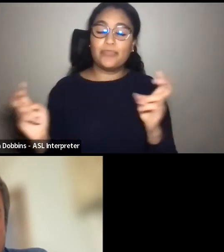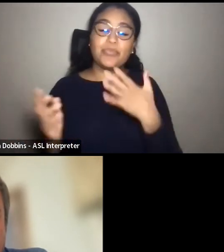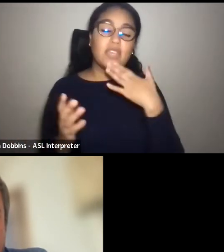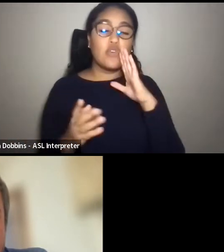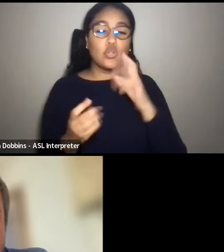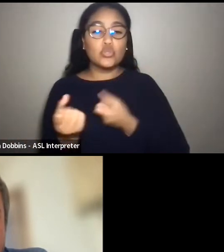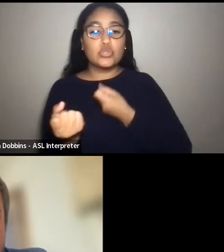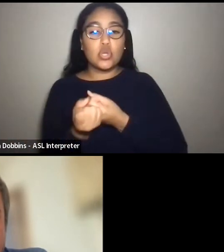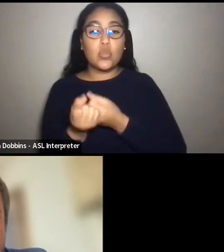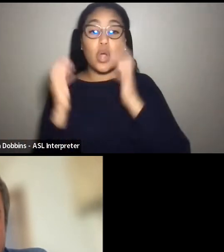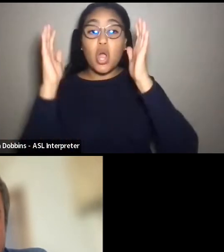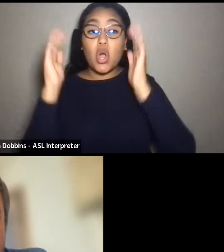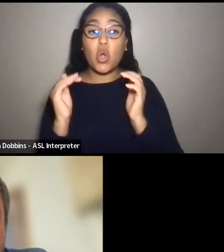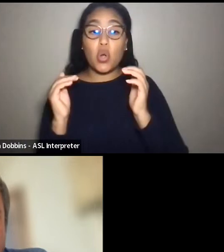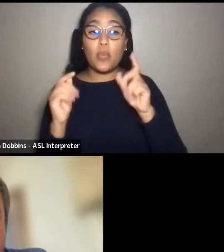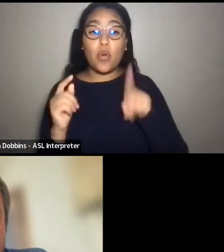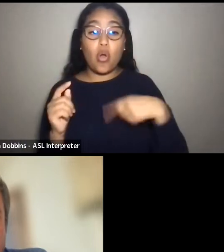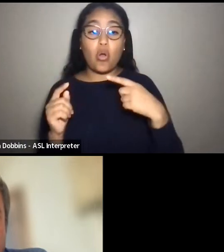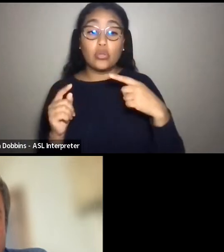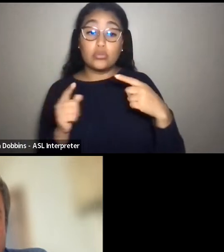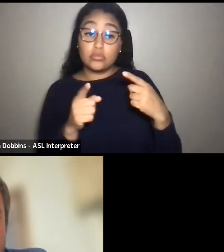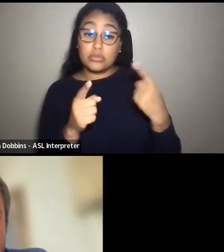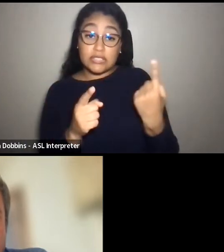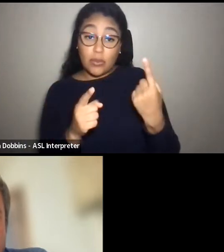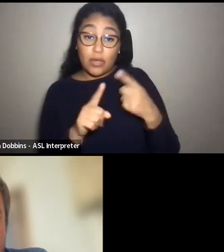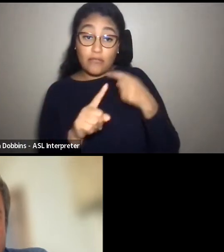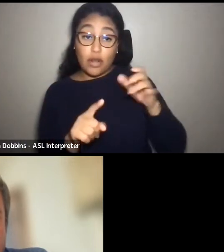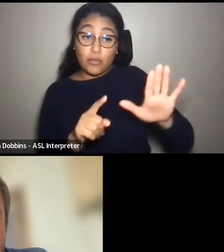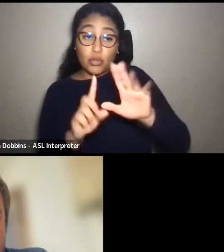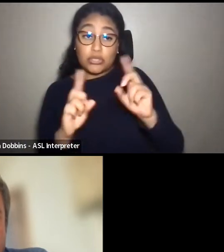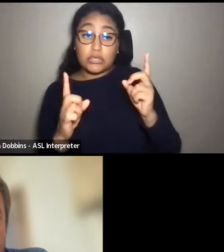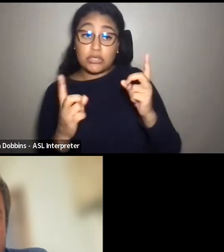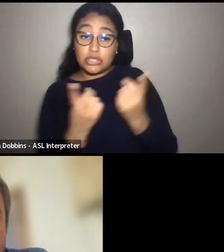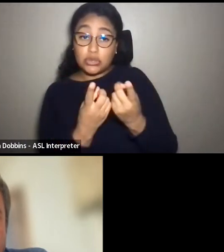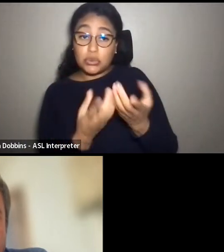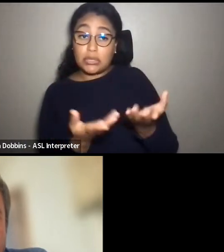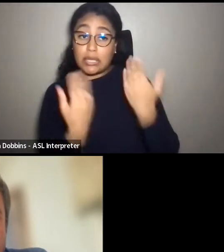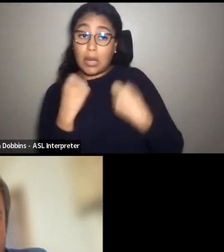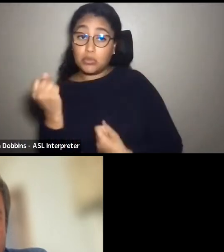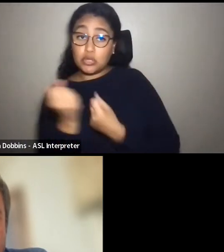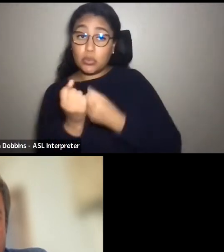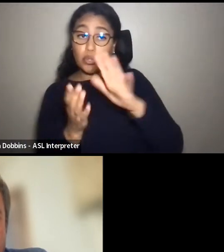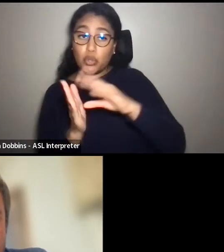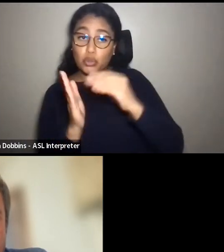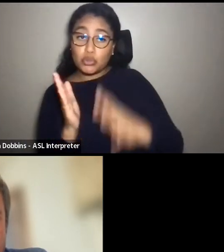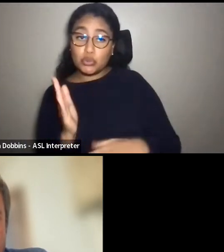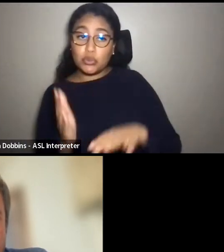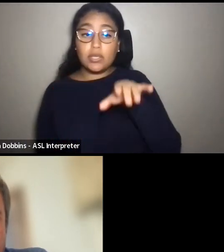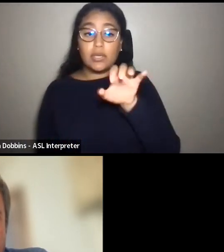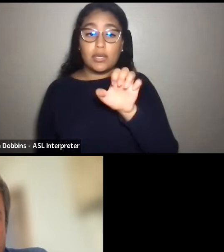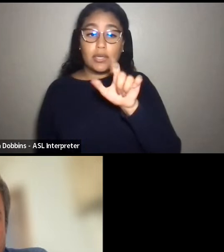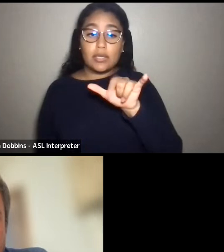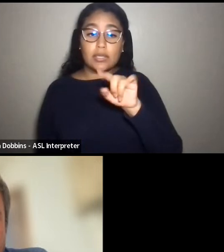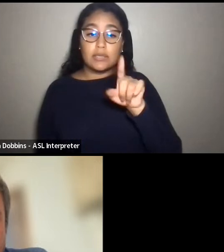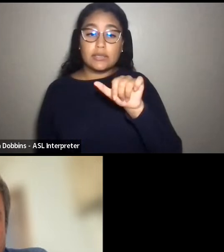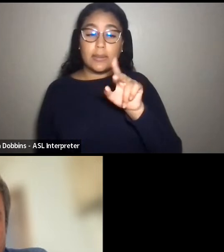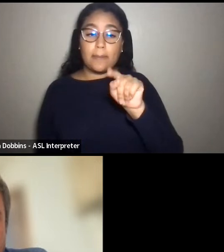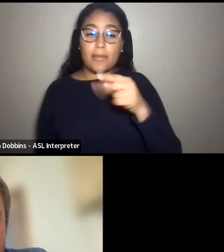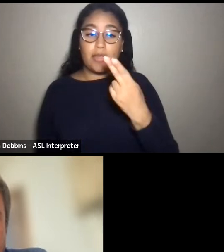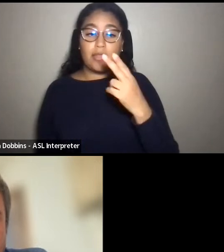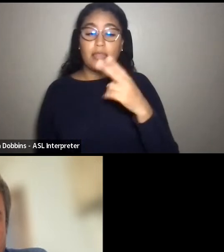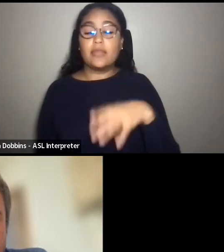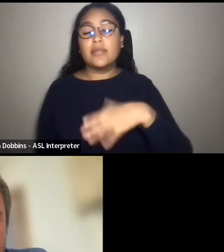support, and we hope we have a representative from your district supporting Elizabeth. You all have a good night. Thank you. Thank